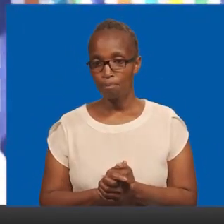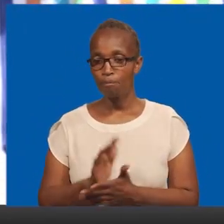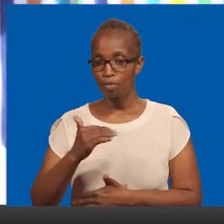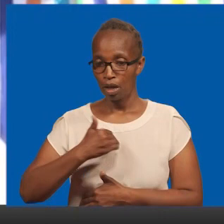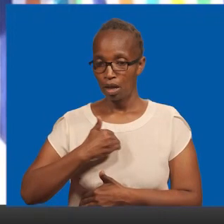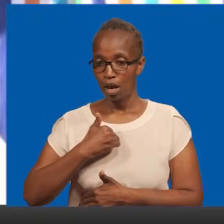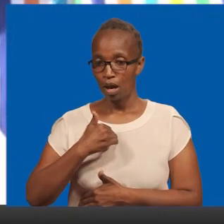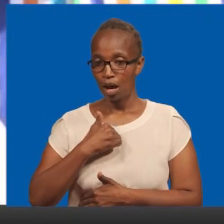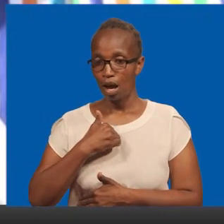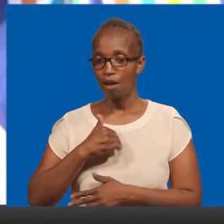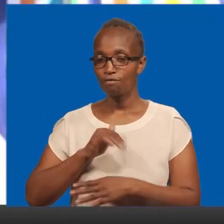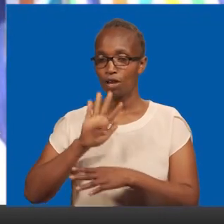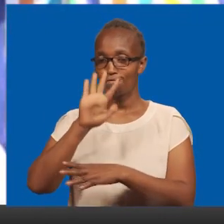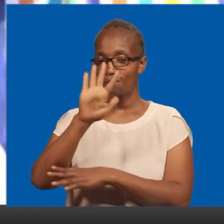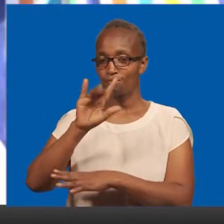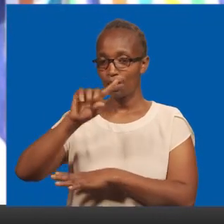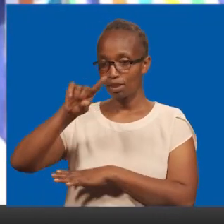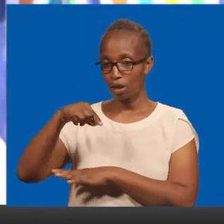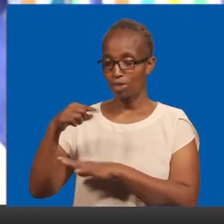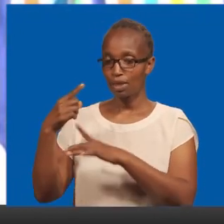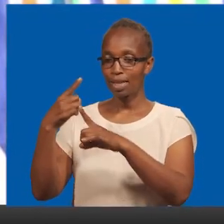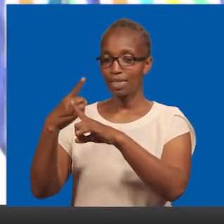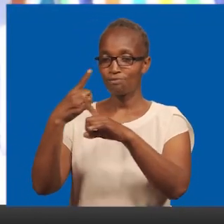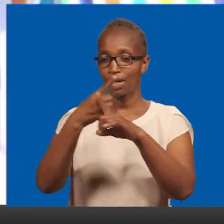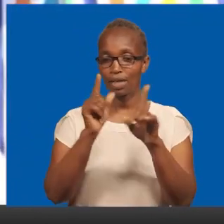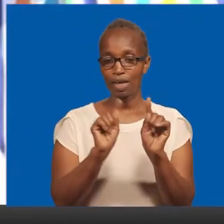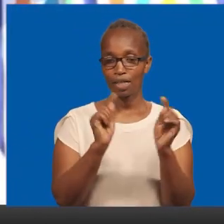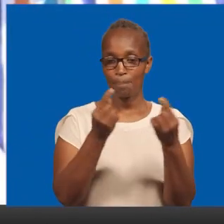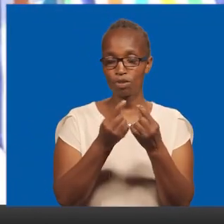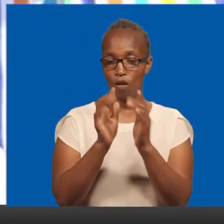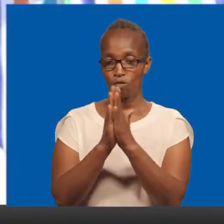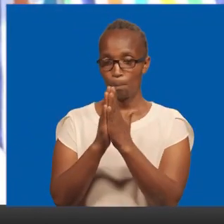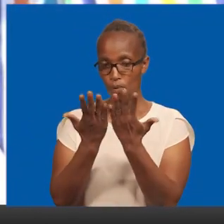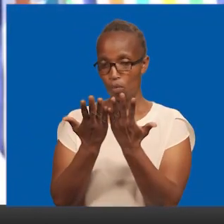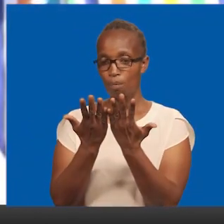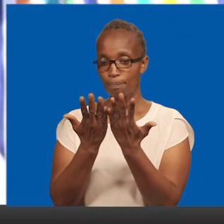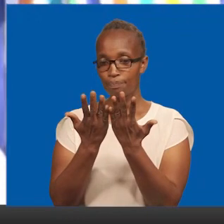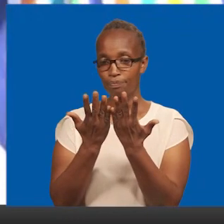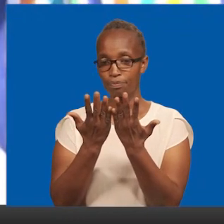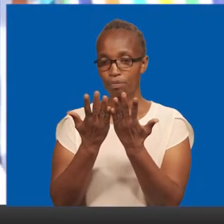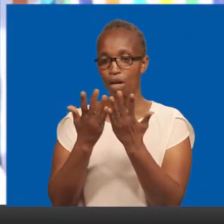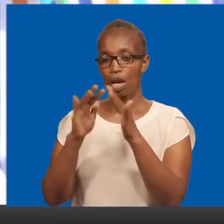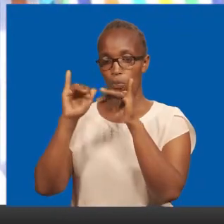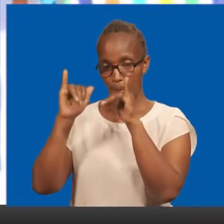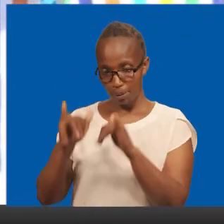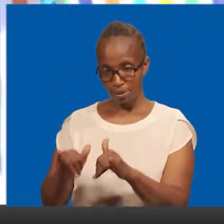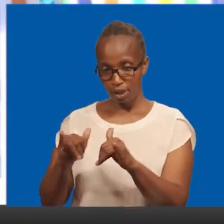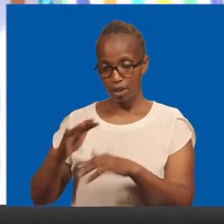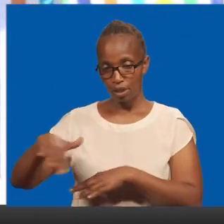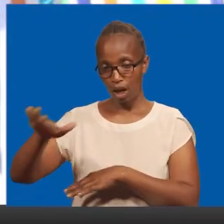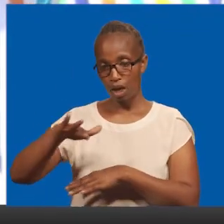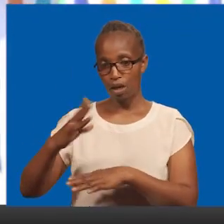today. She is carrying 5,000 different types of books. She's going to be